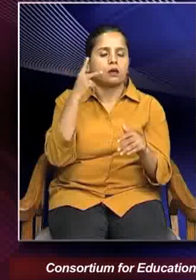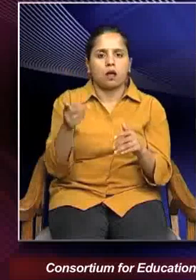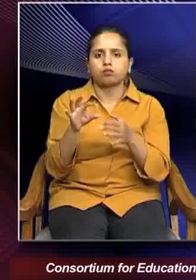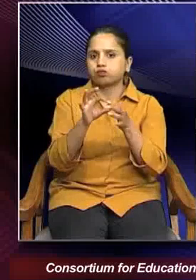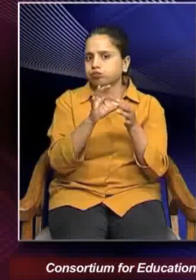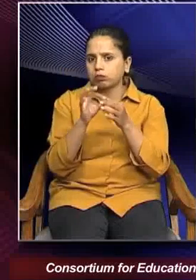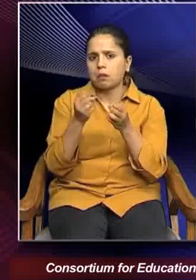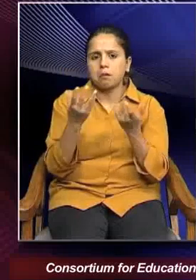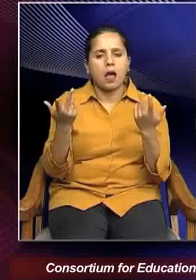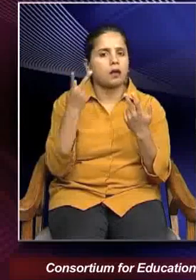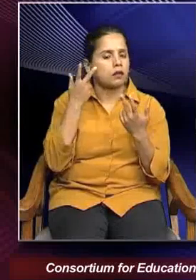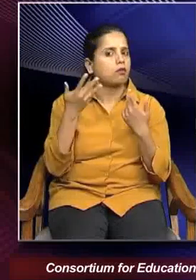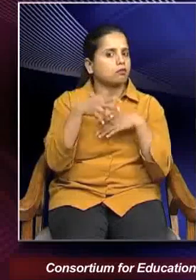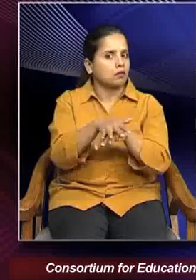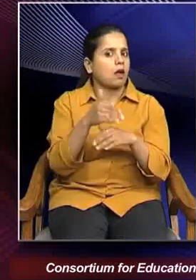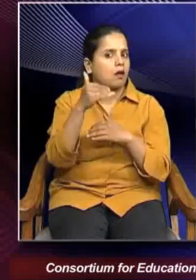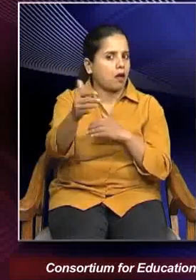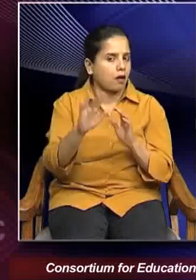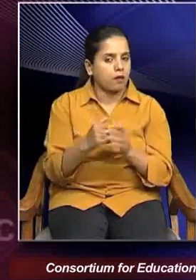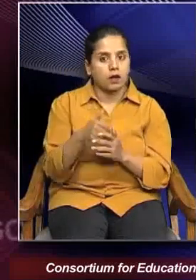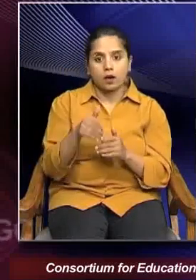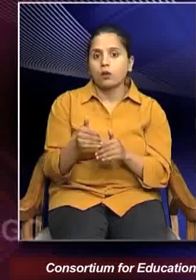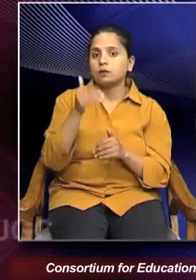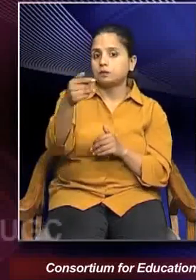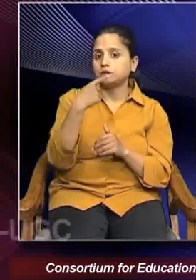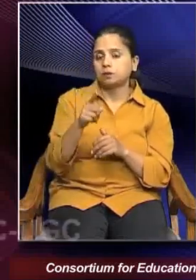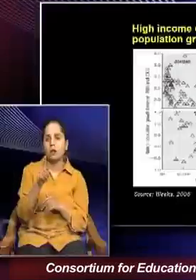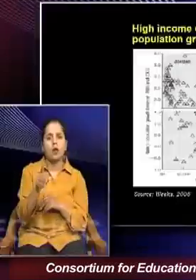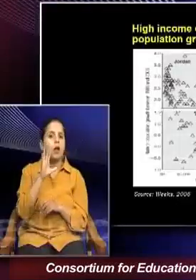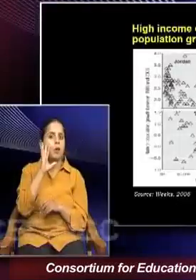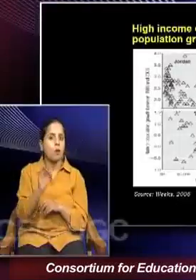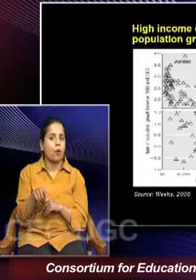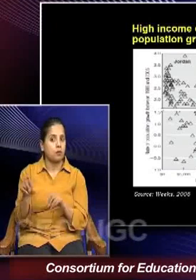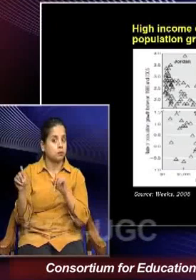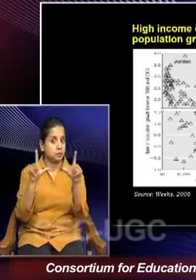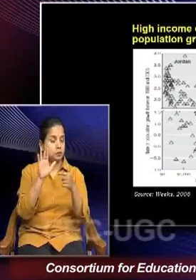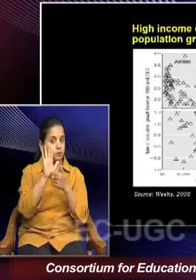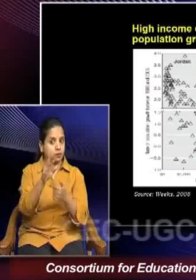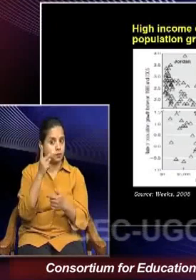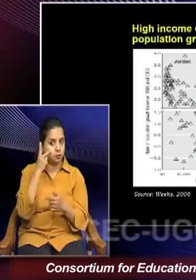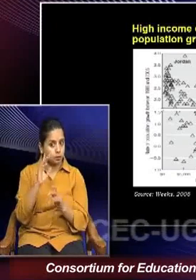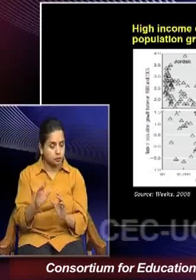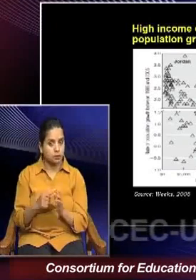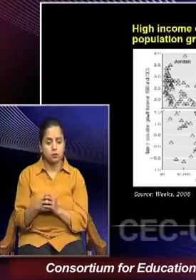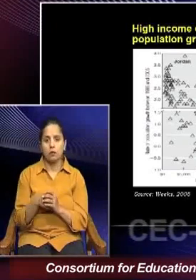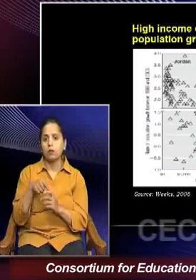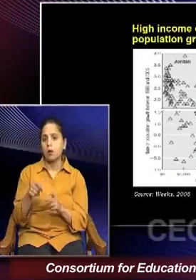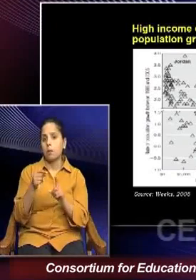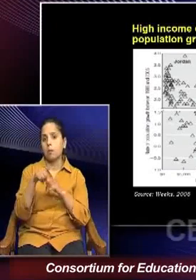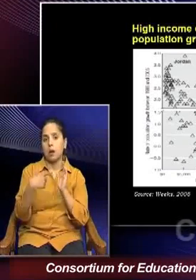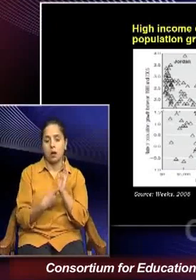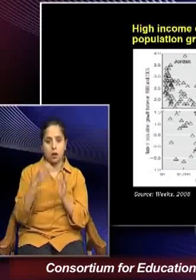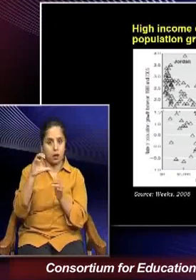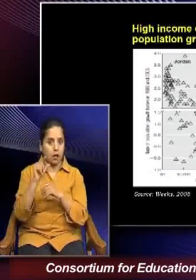in many ways. Going forward, this another important slide indicates that as the per capita income